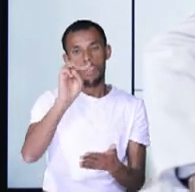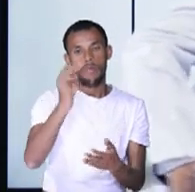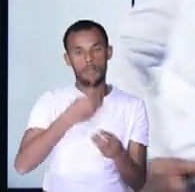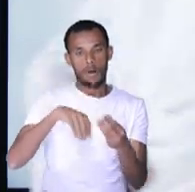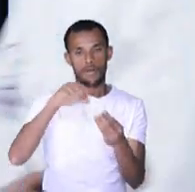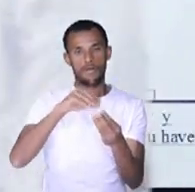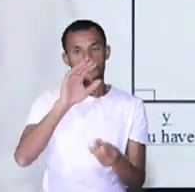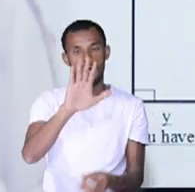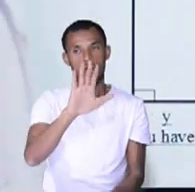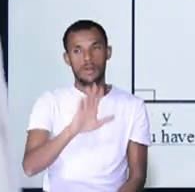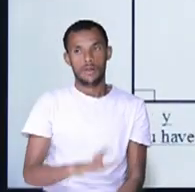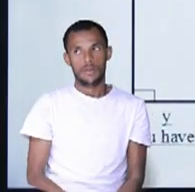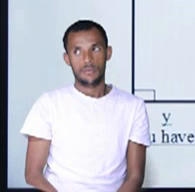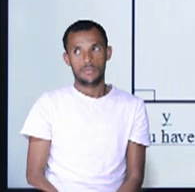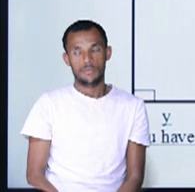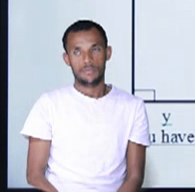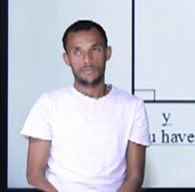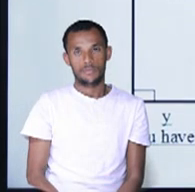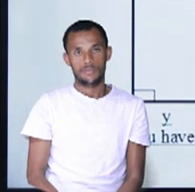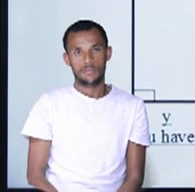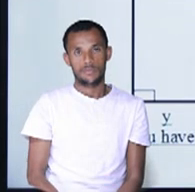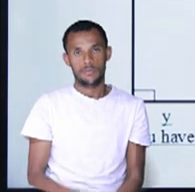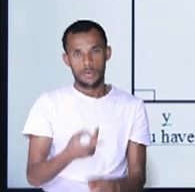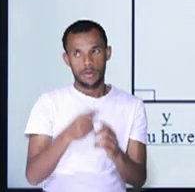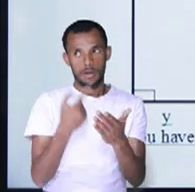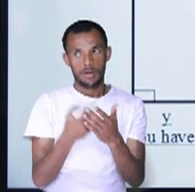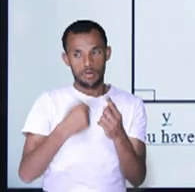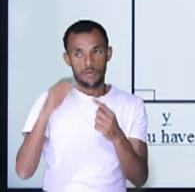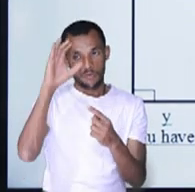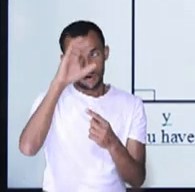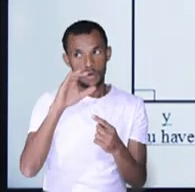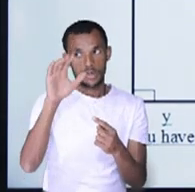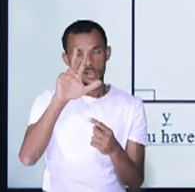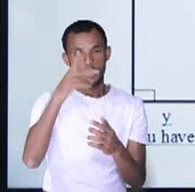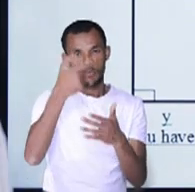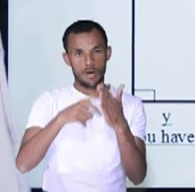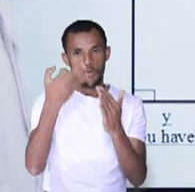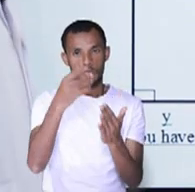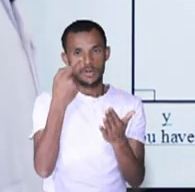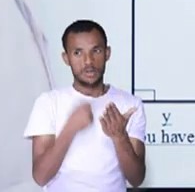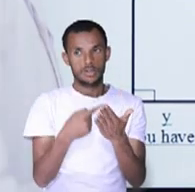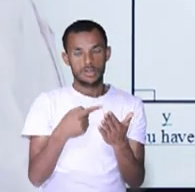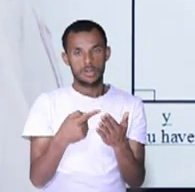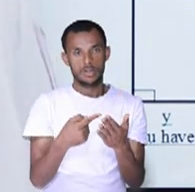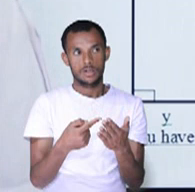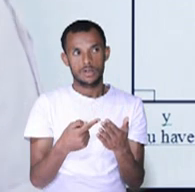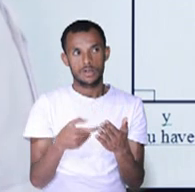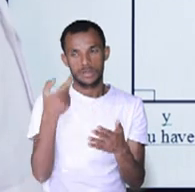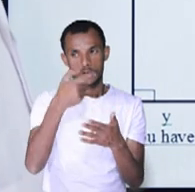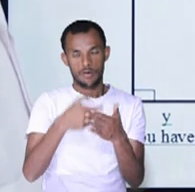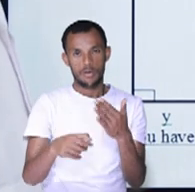5. M plus 5. But here to find or to evaluate this like